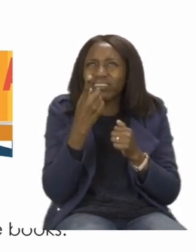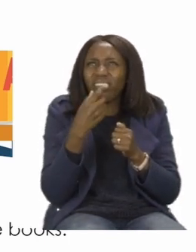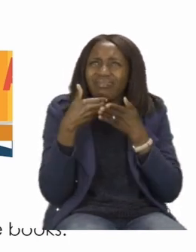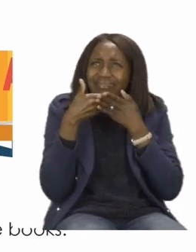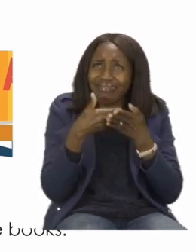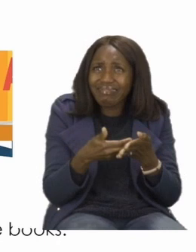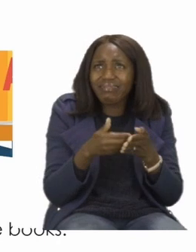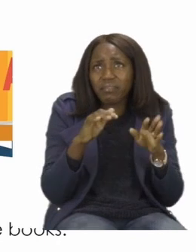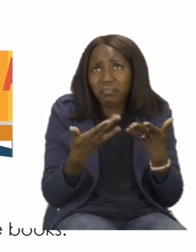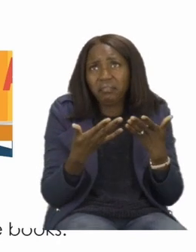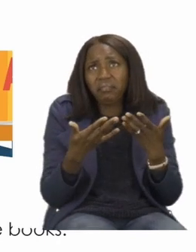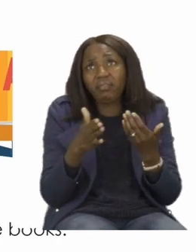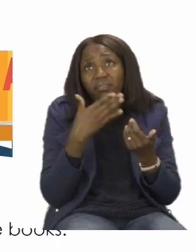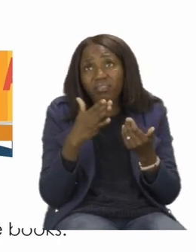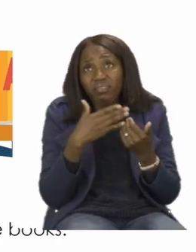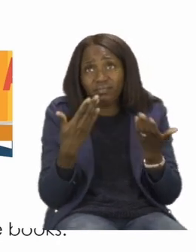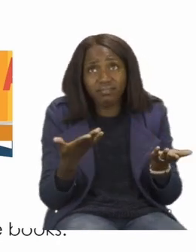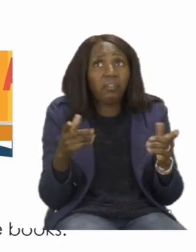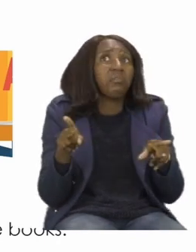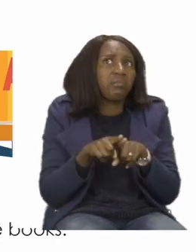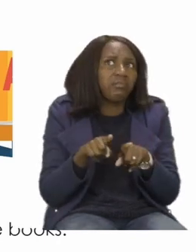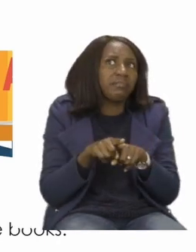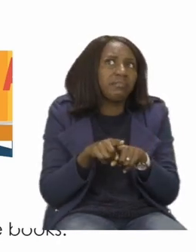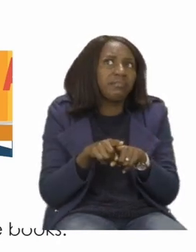than, or the same as?